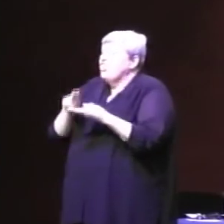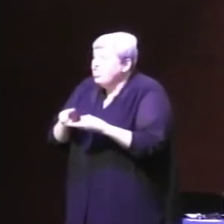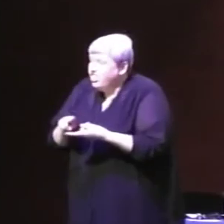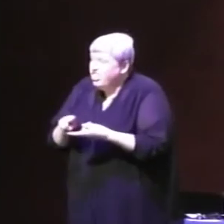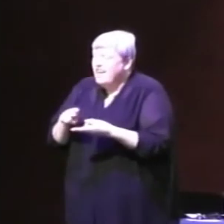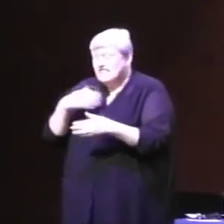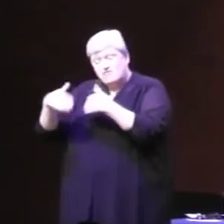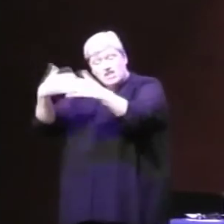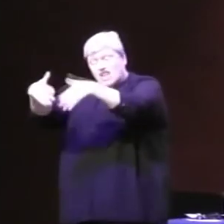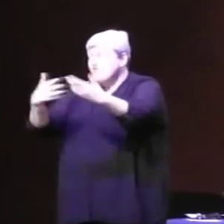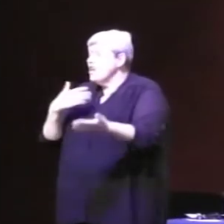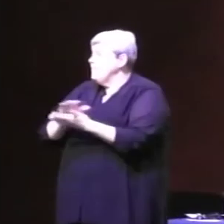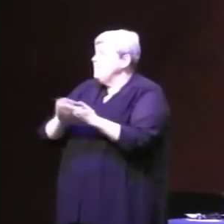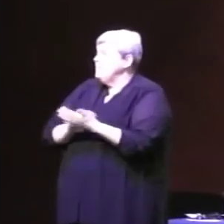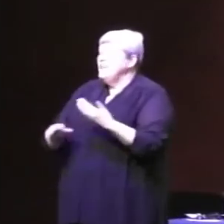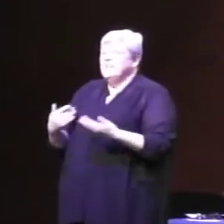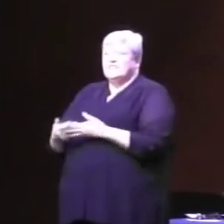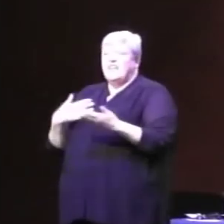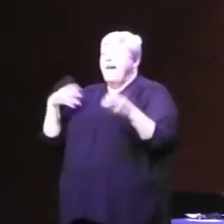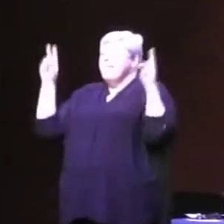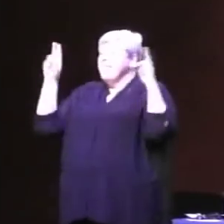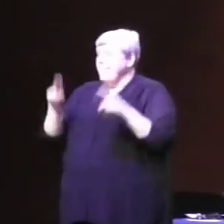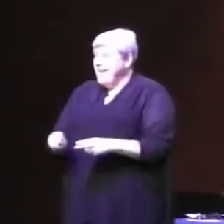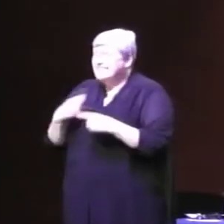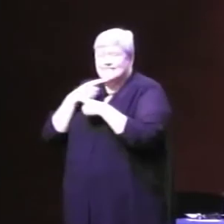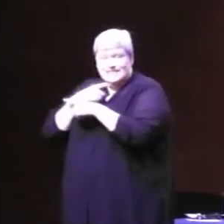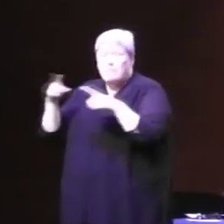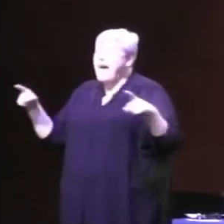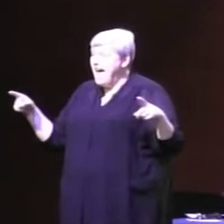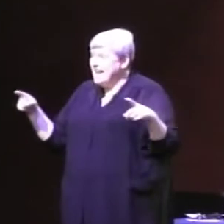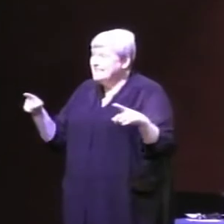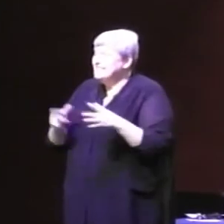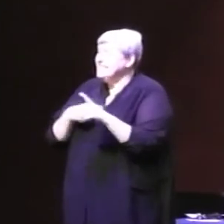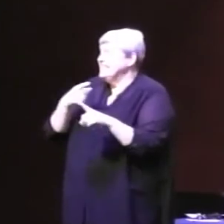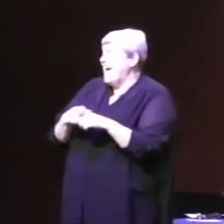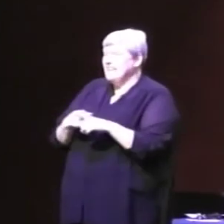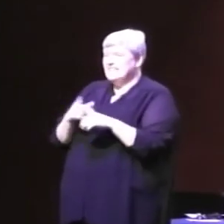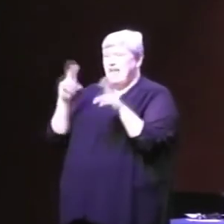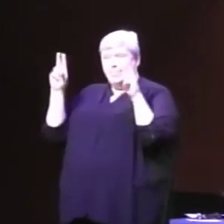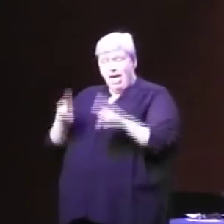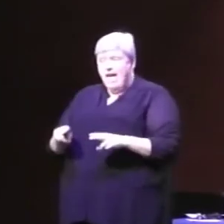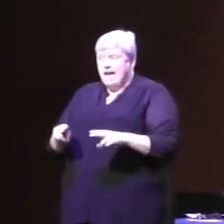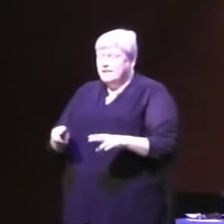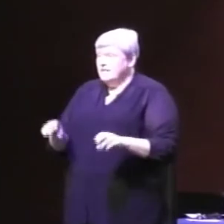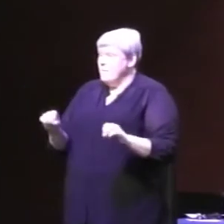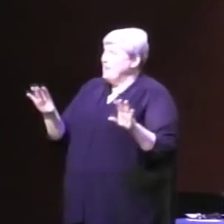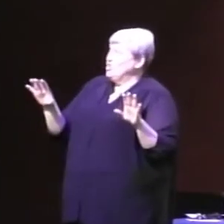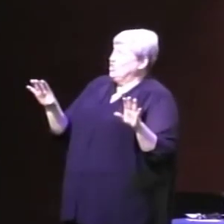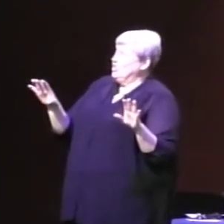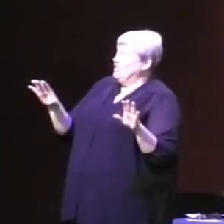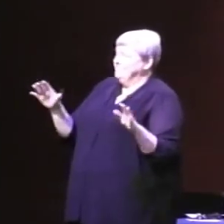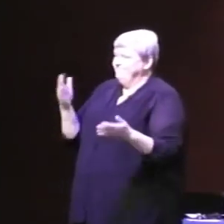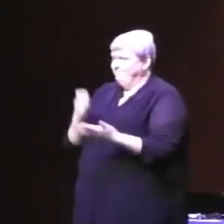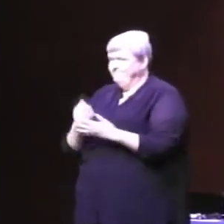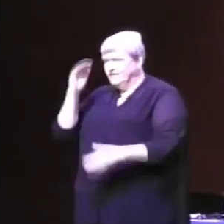etc., results in lower demand in the economy, less revenue through taxation to the state, and as if by magic, that is the magic of